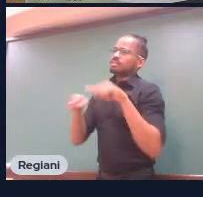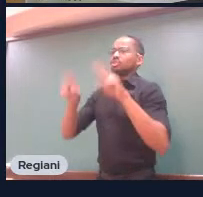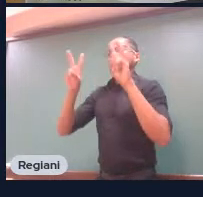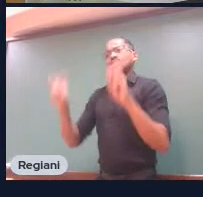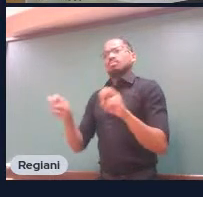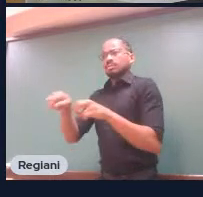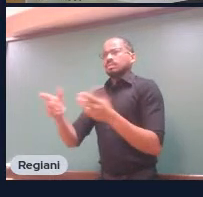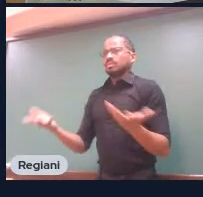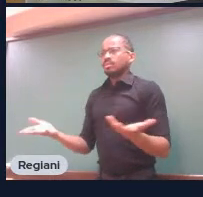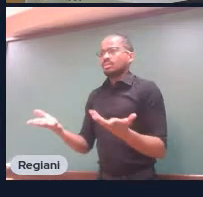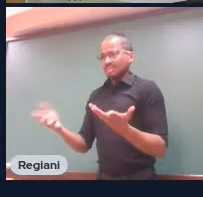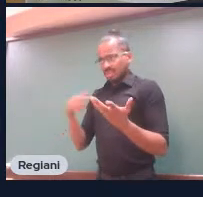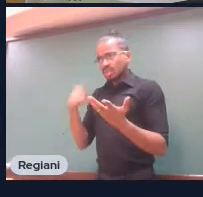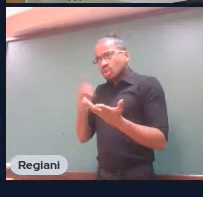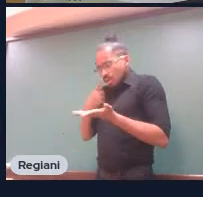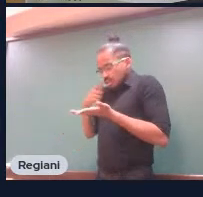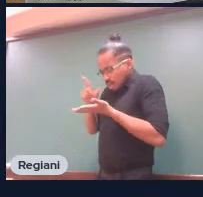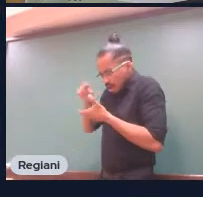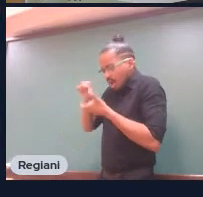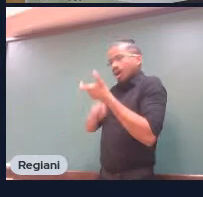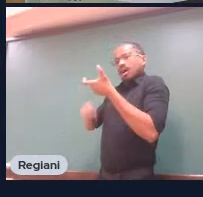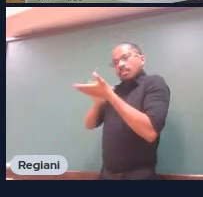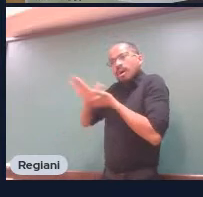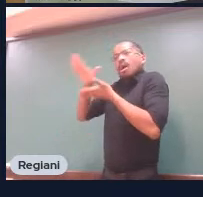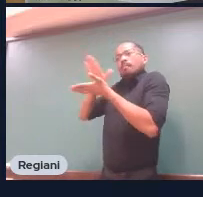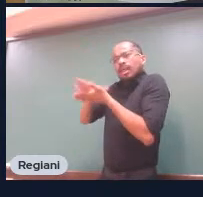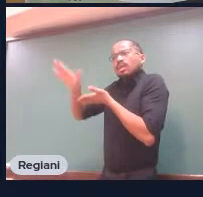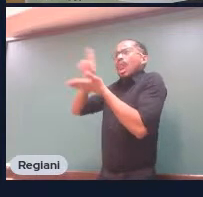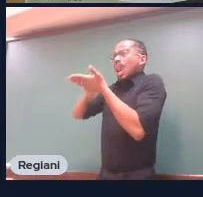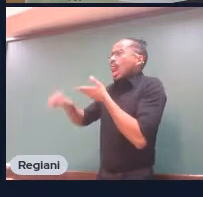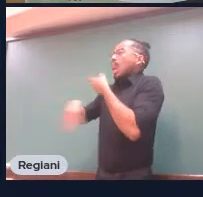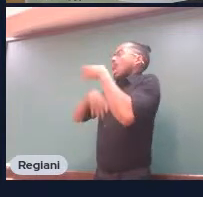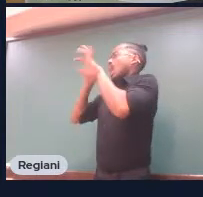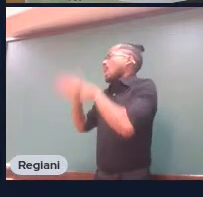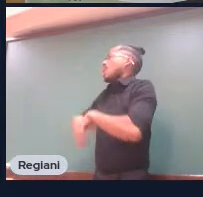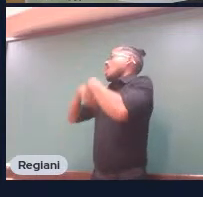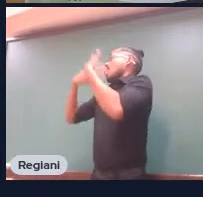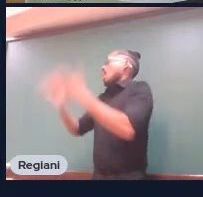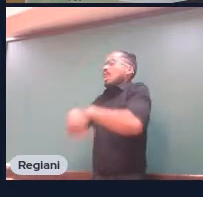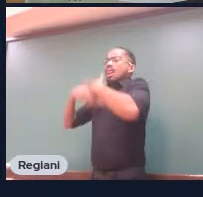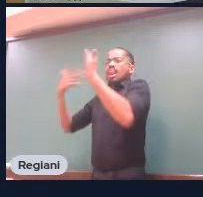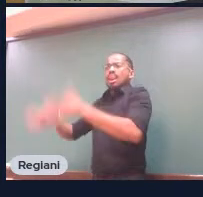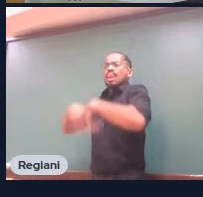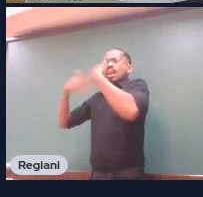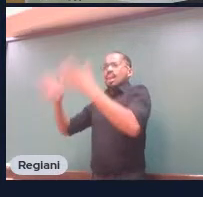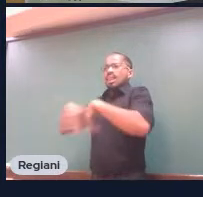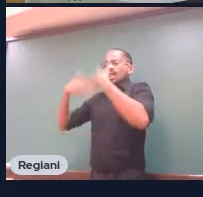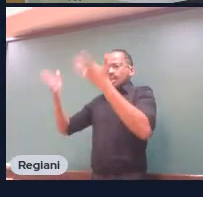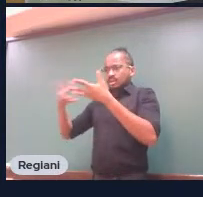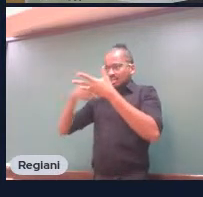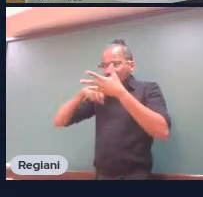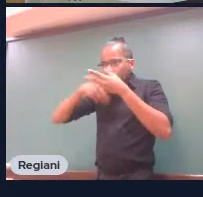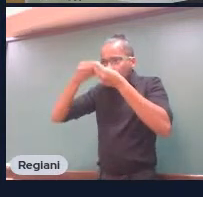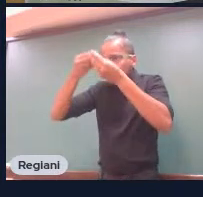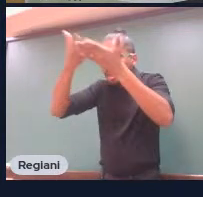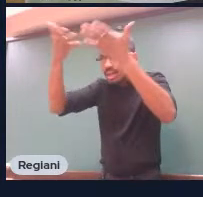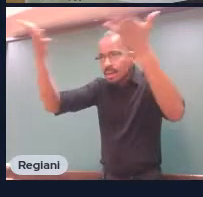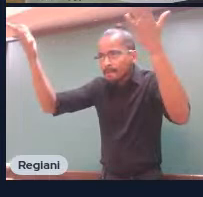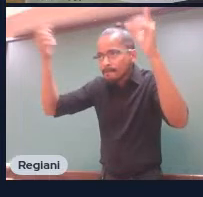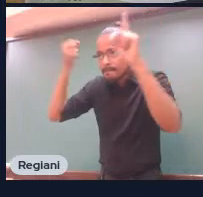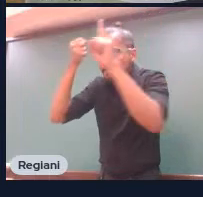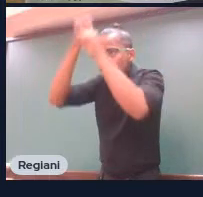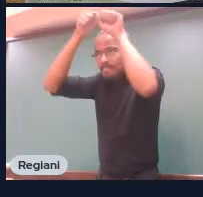What is the true impact of everything we keep publishing, churning out week after week, working through nights and